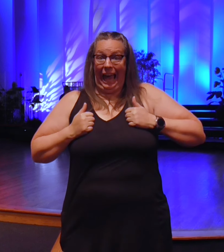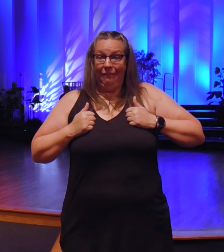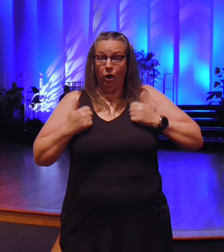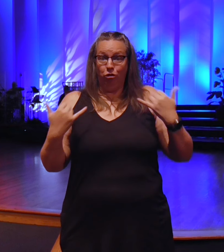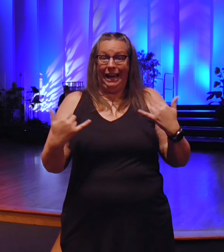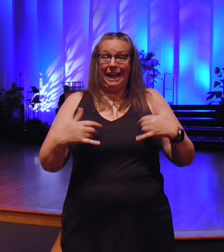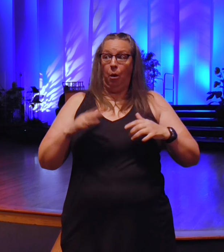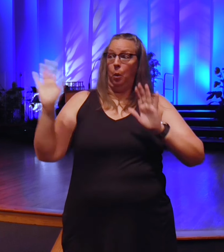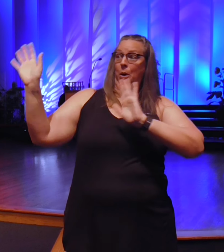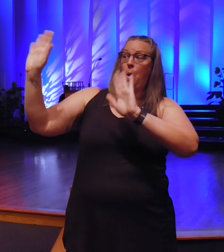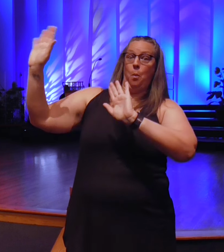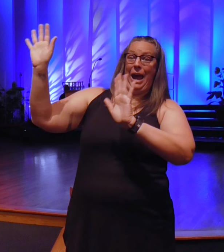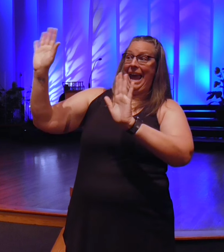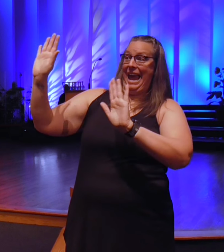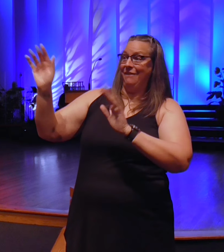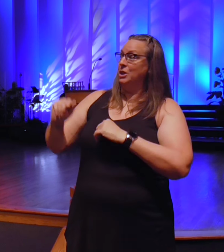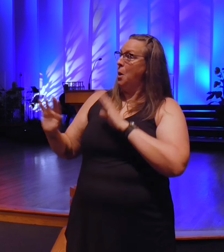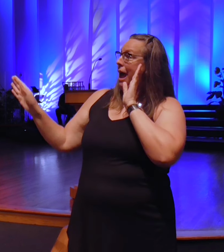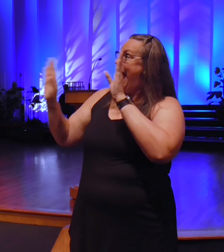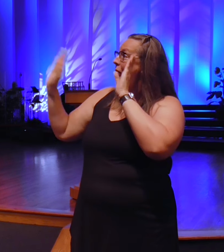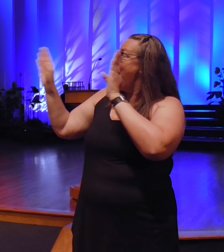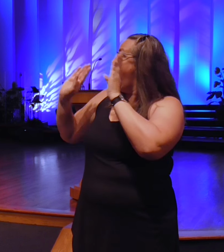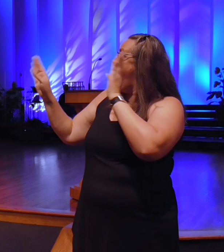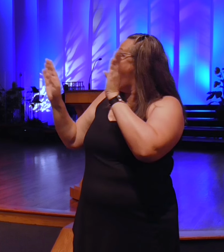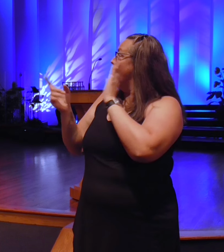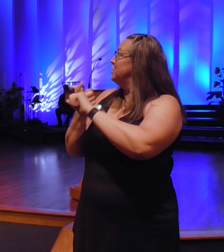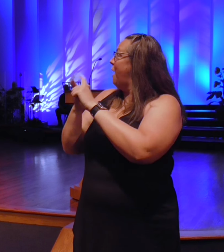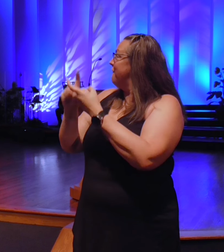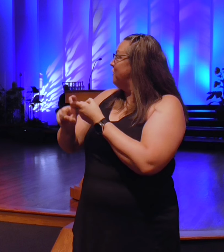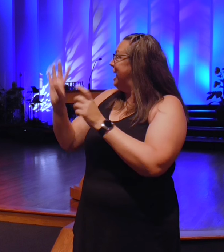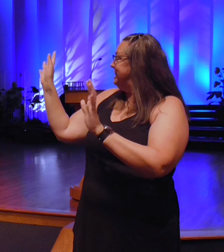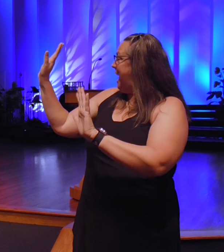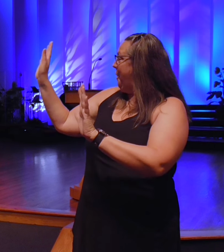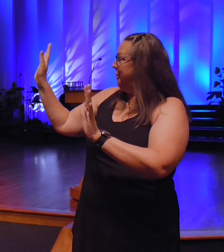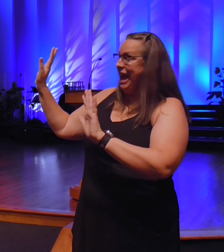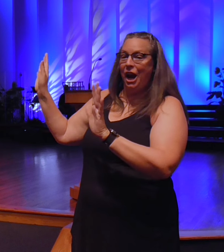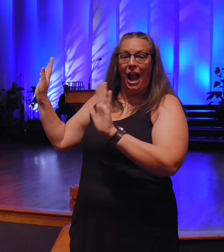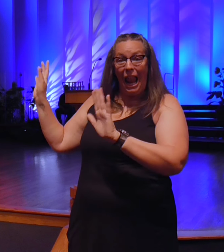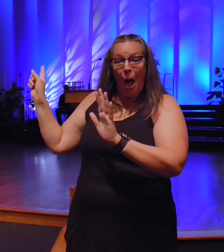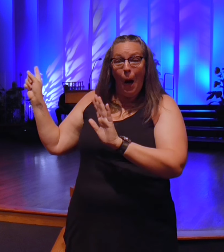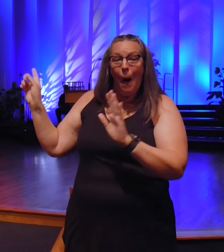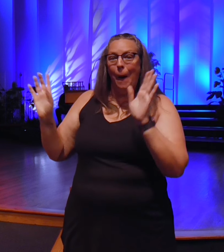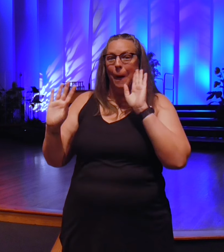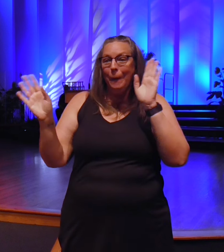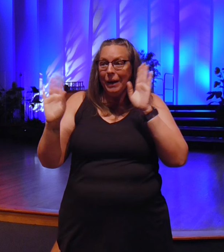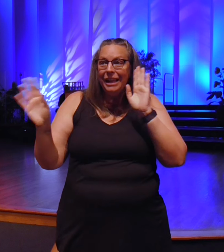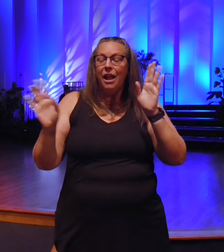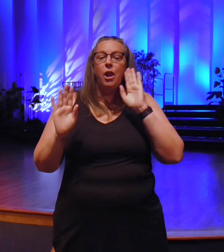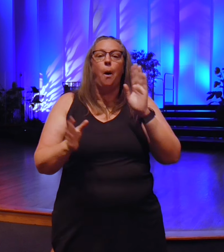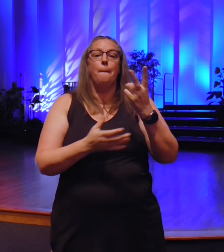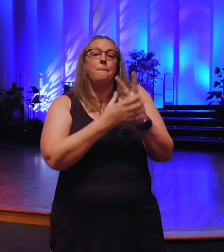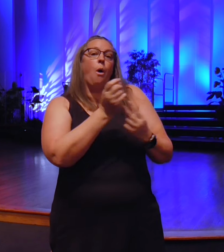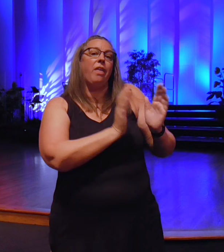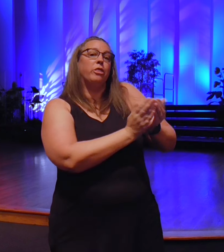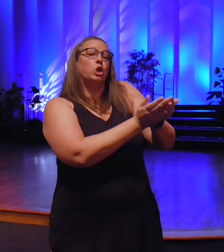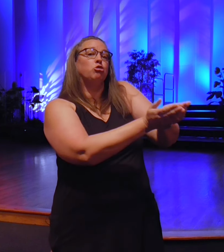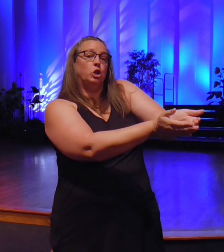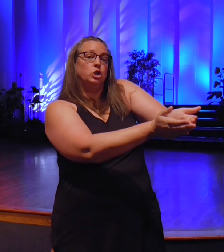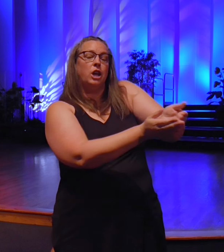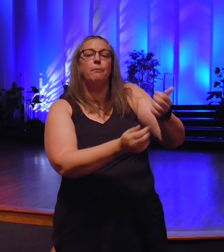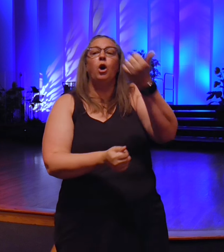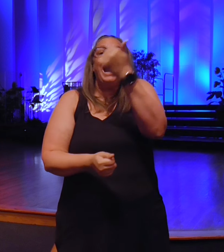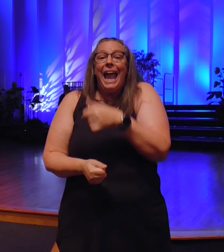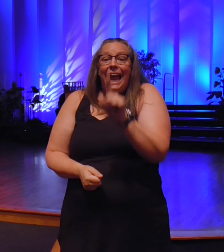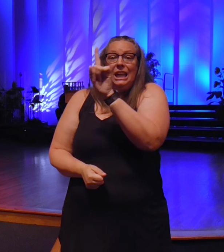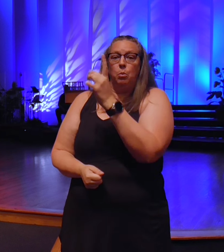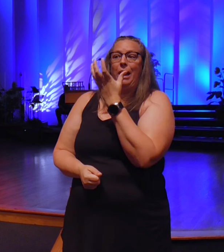them, and we all get to wave. So just give a quick wave to our friends that are out there, both on the cruise ship and anywhere else in the world. There are people joining us all around the globe.